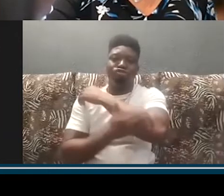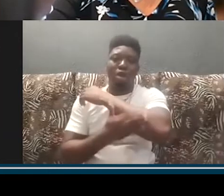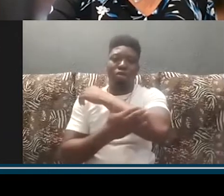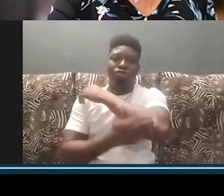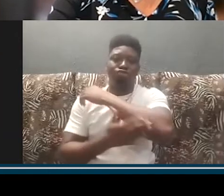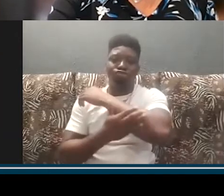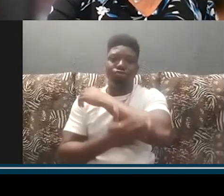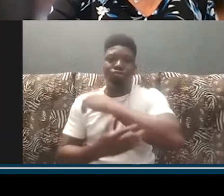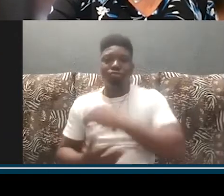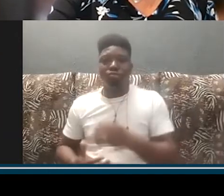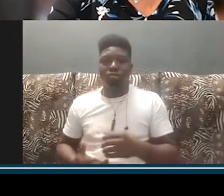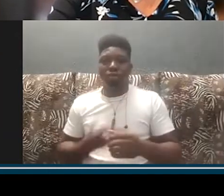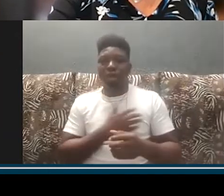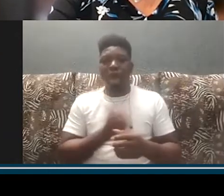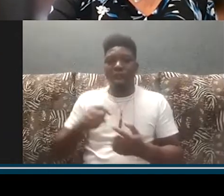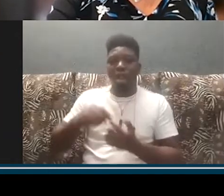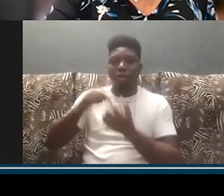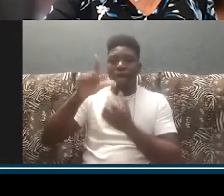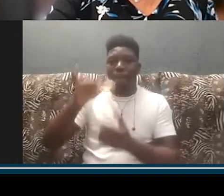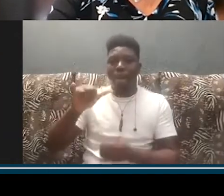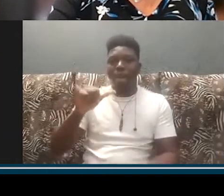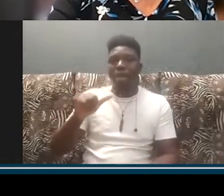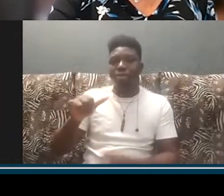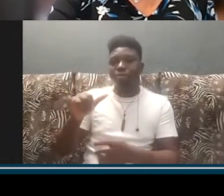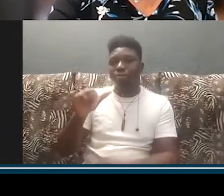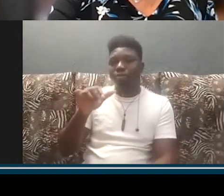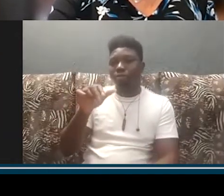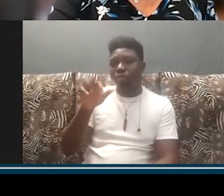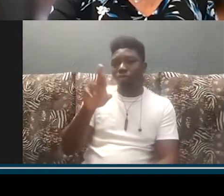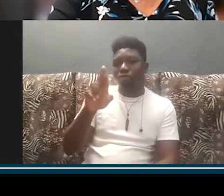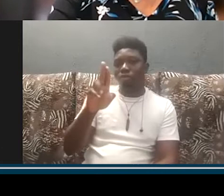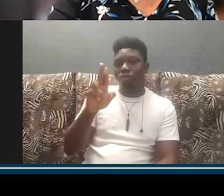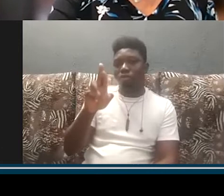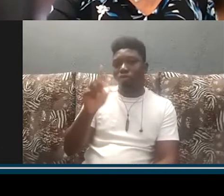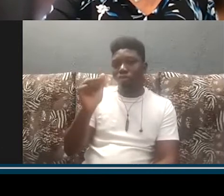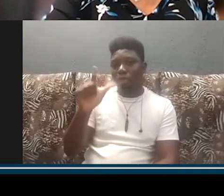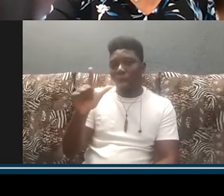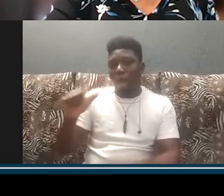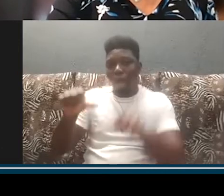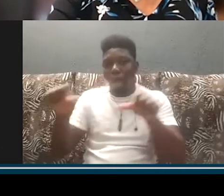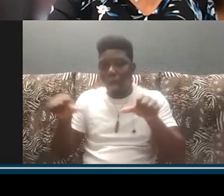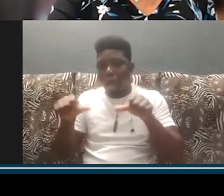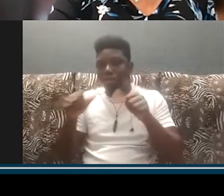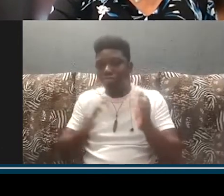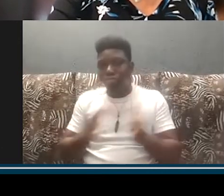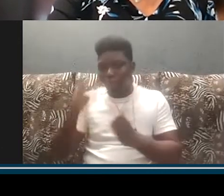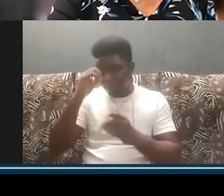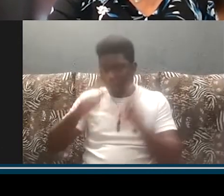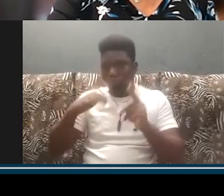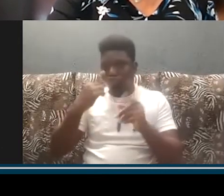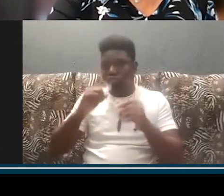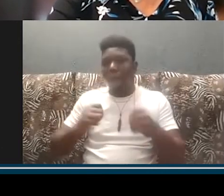especially rural areas, set up for people who can drive and cars, and but